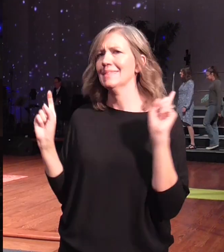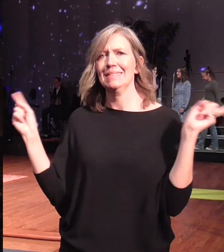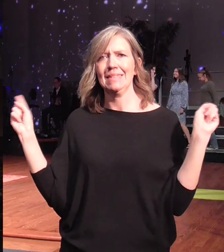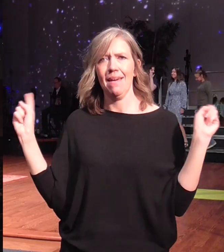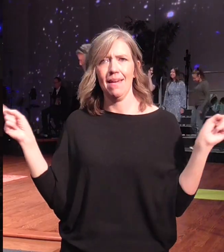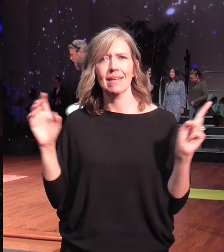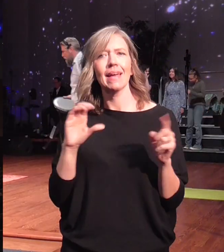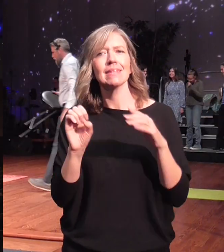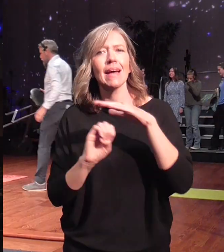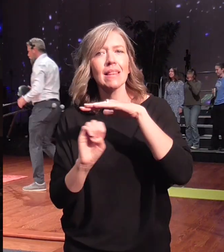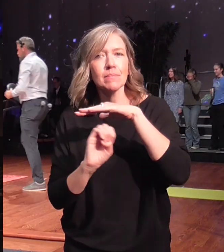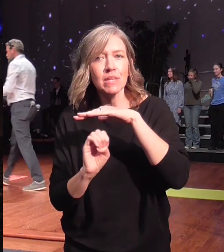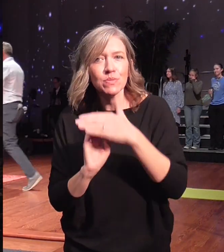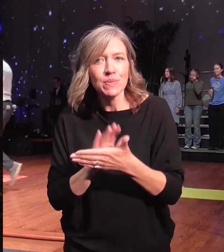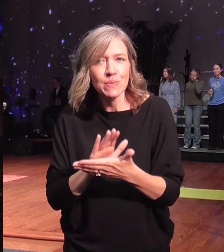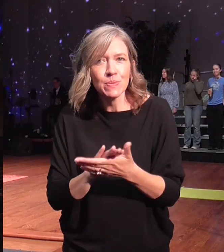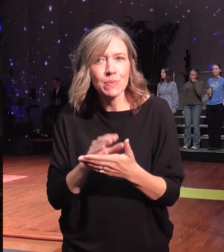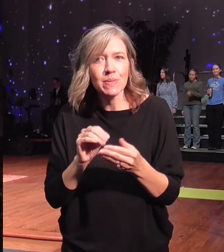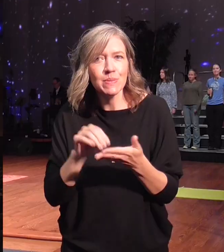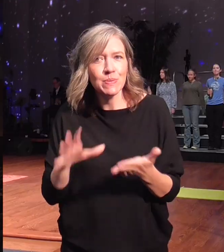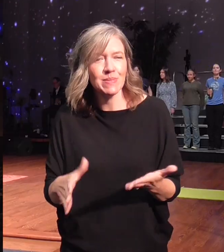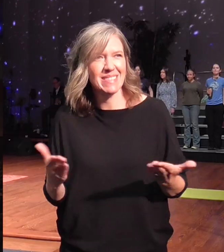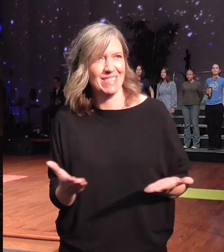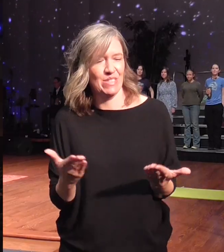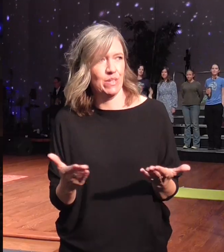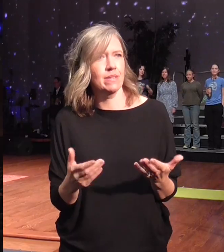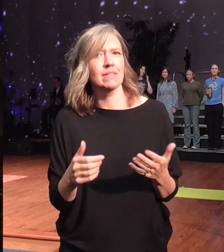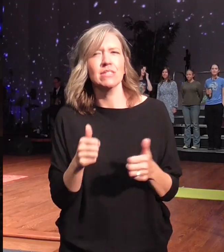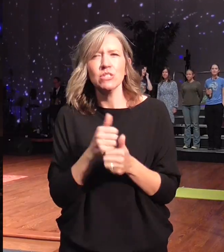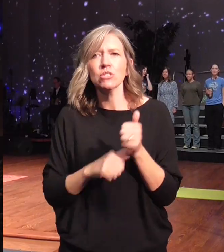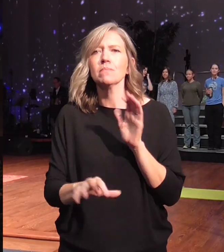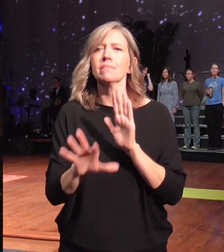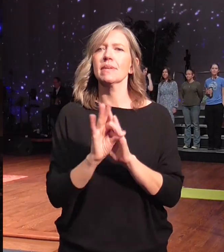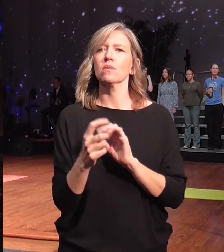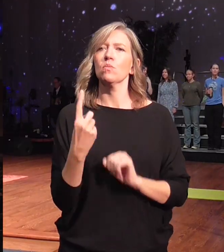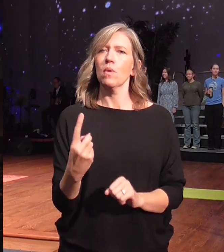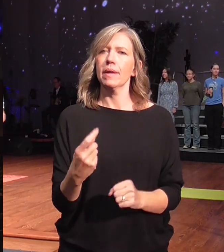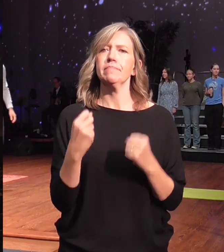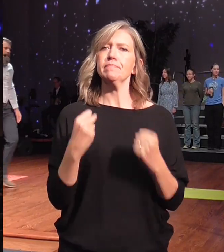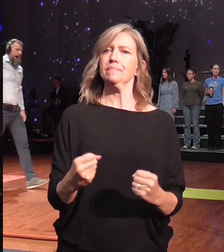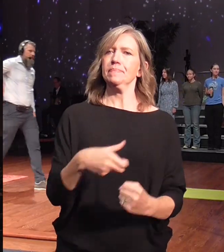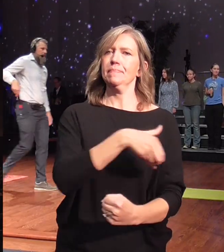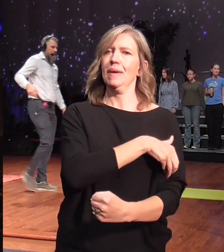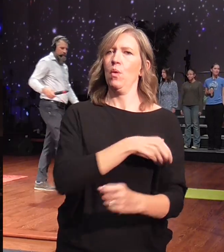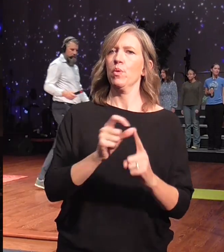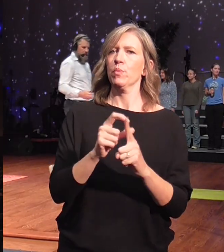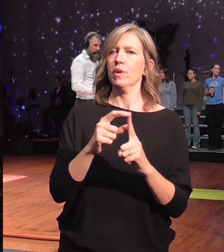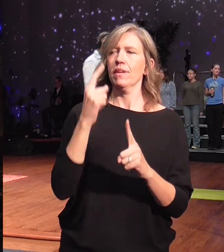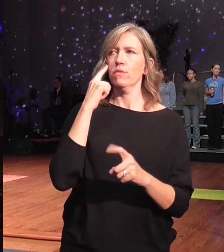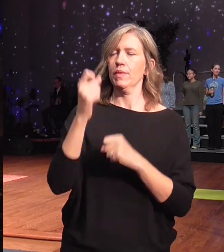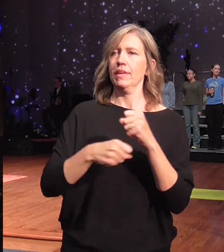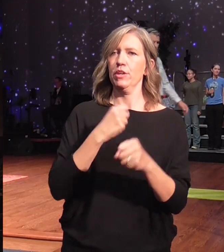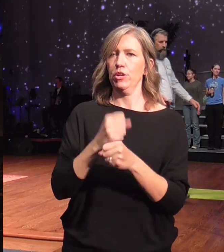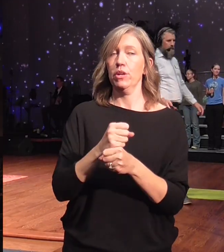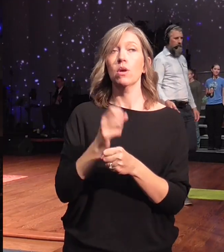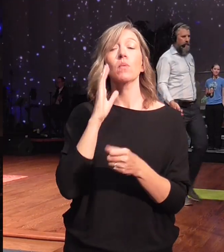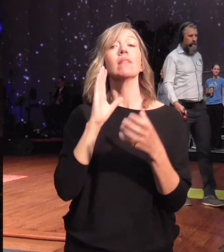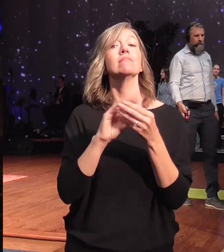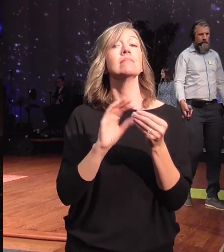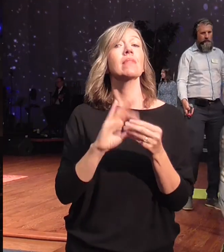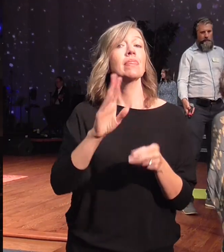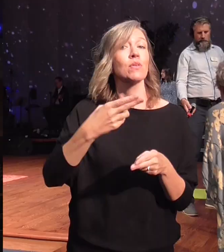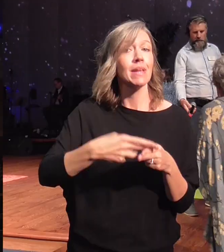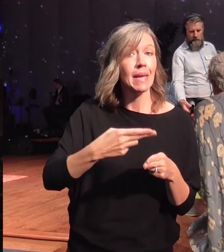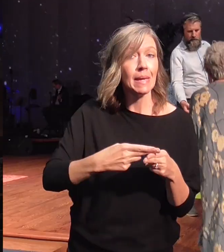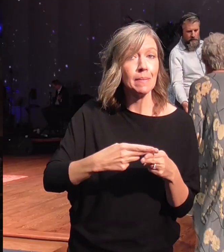youth on both sides here. They have all chosen a power word to anchor them for the year. So they're going to say their name and speak that